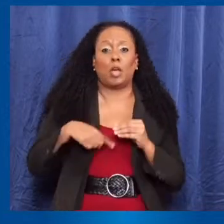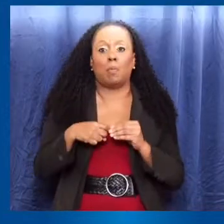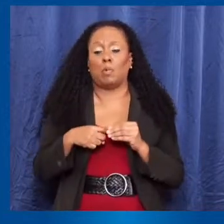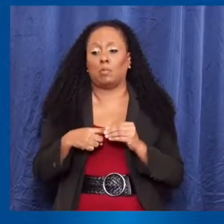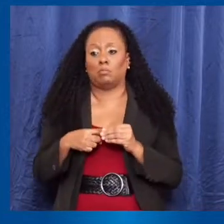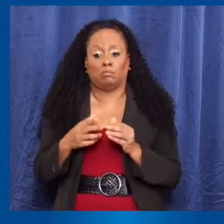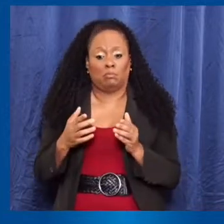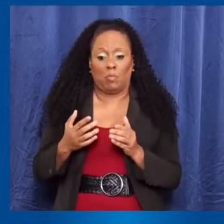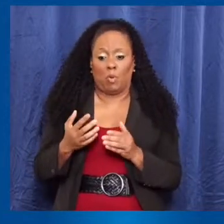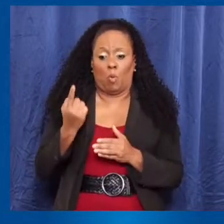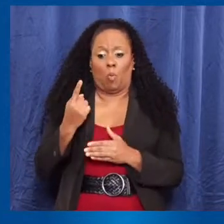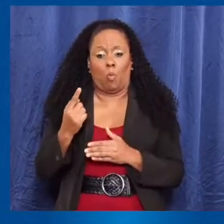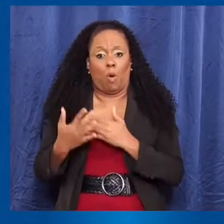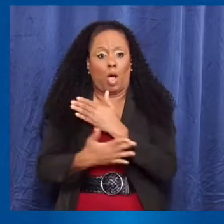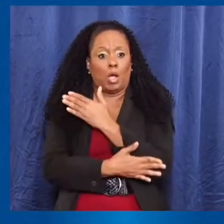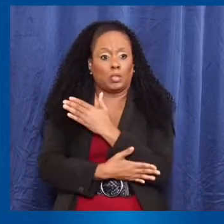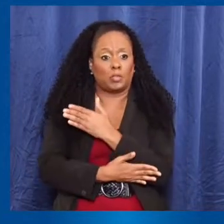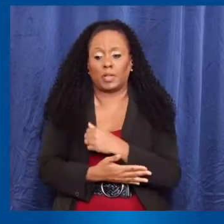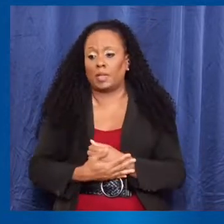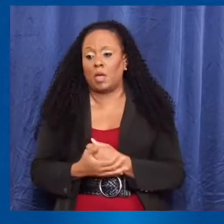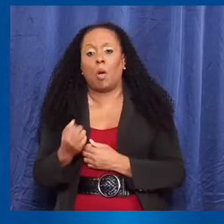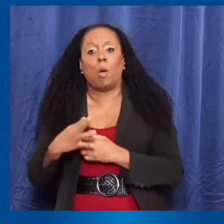our world. That's why